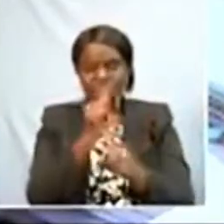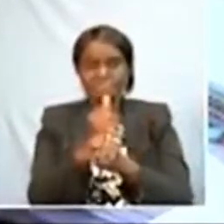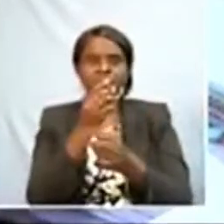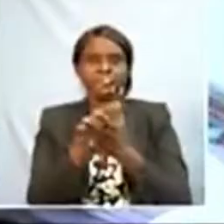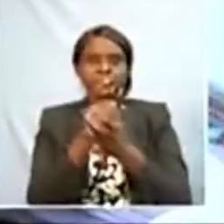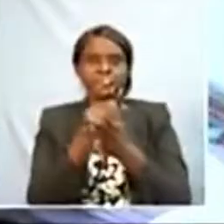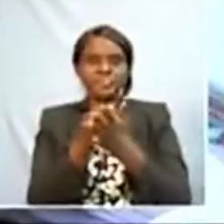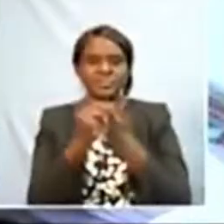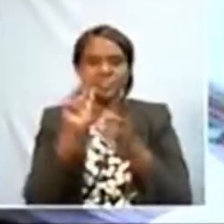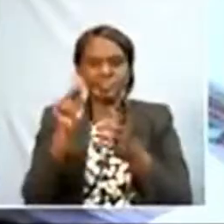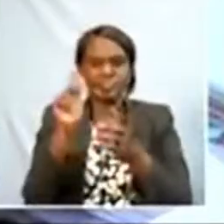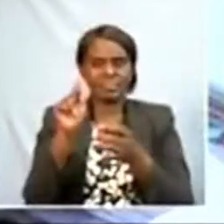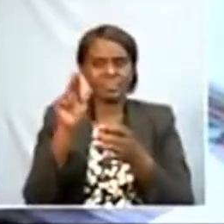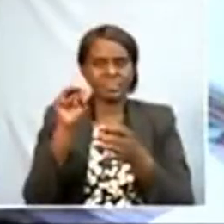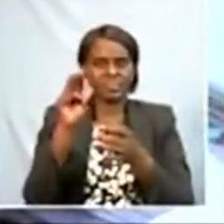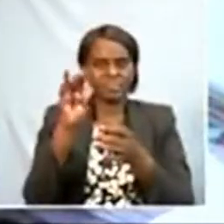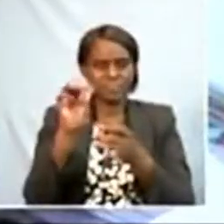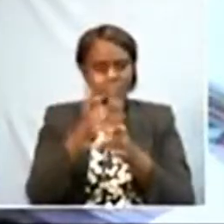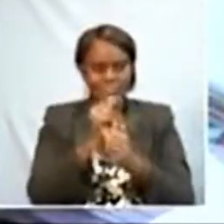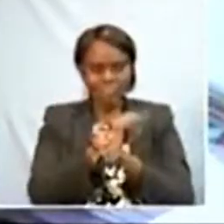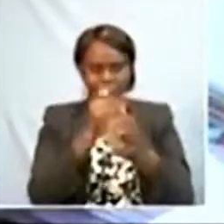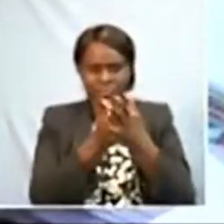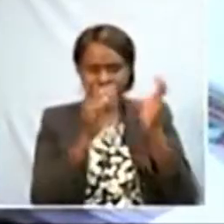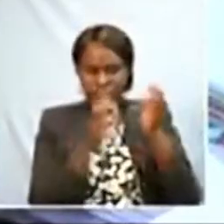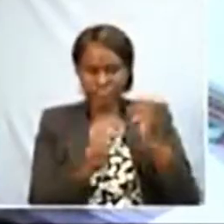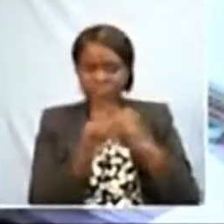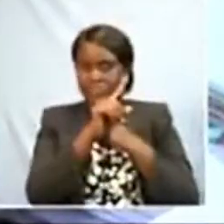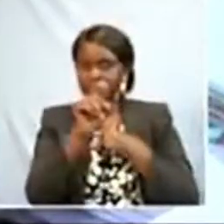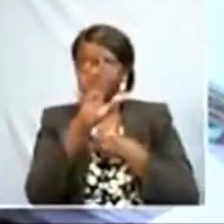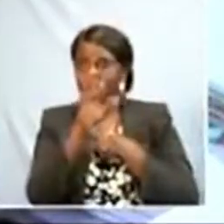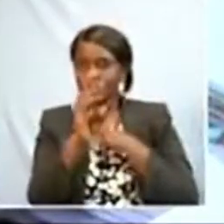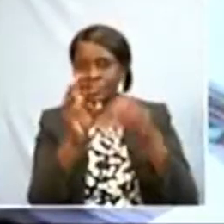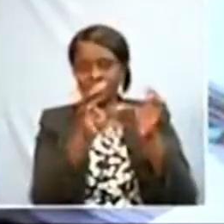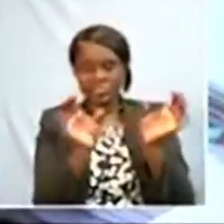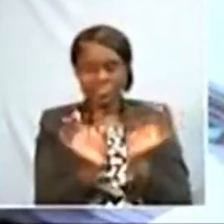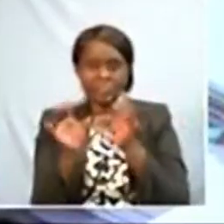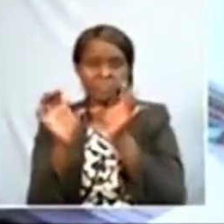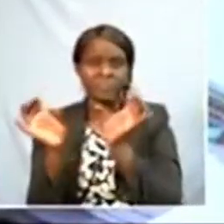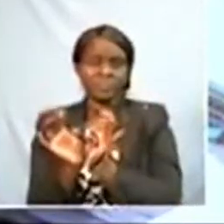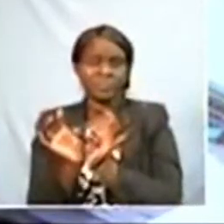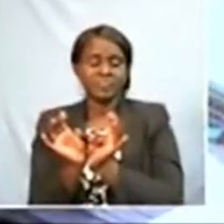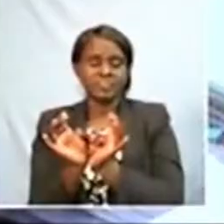monies. Kaumbwe received. All the councils, 156 constituencies.